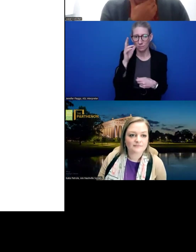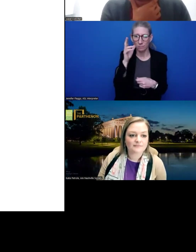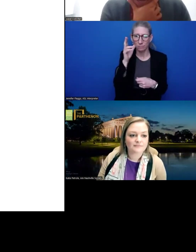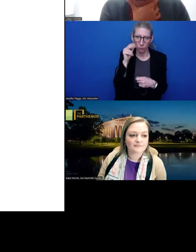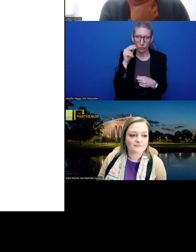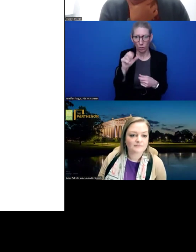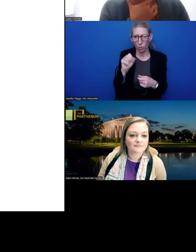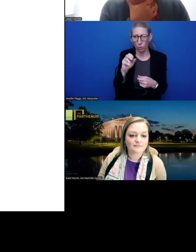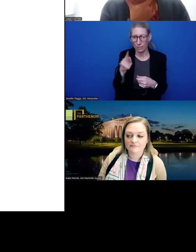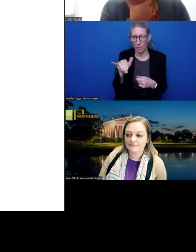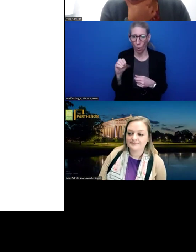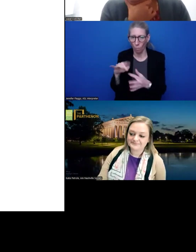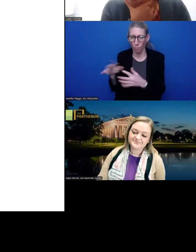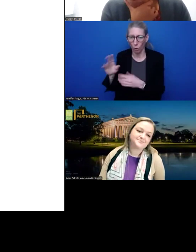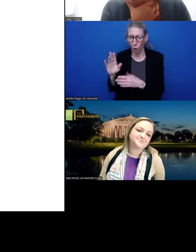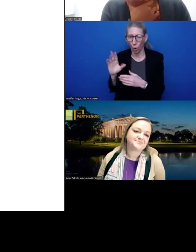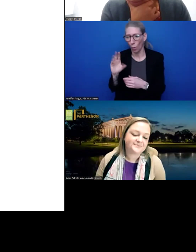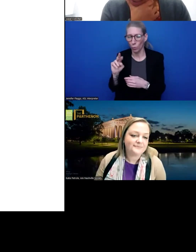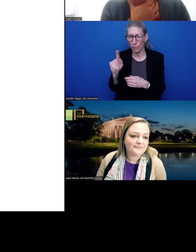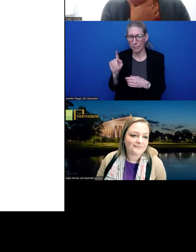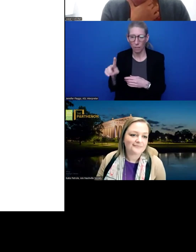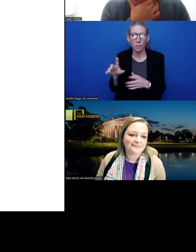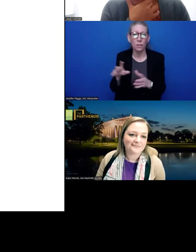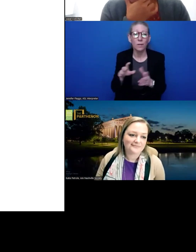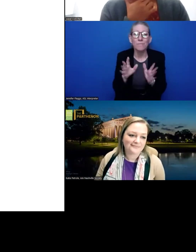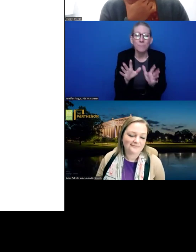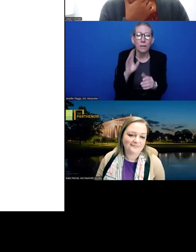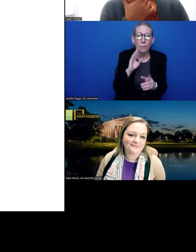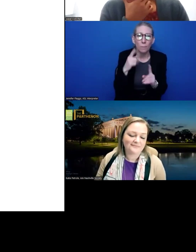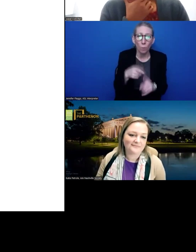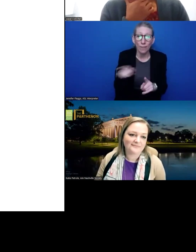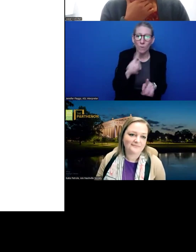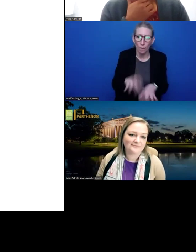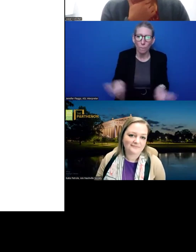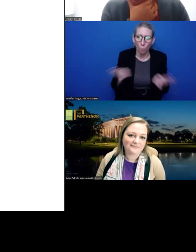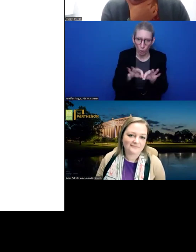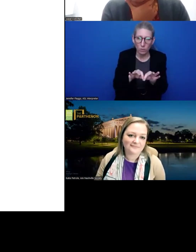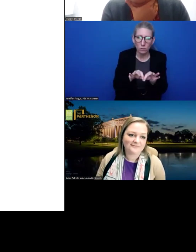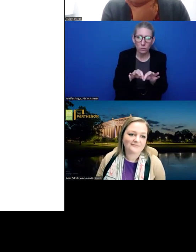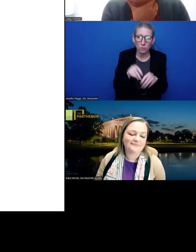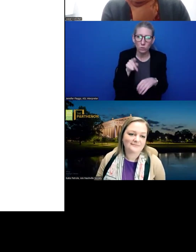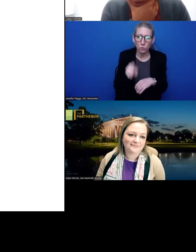Comunitario. And I think that they are also important to the